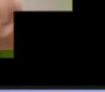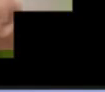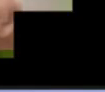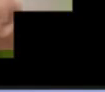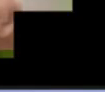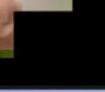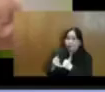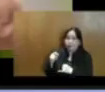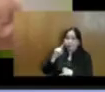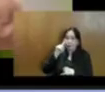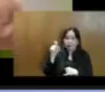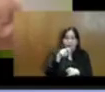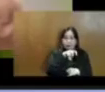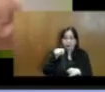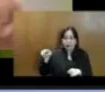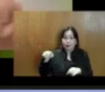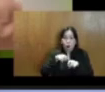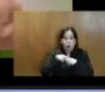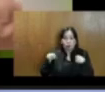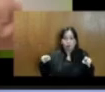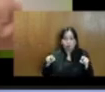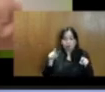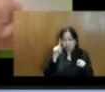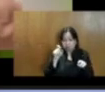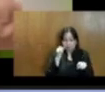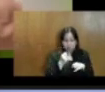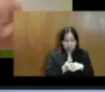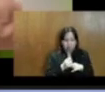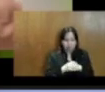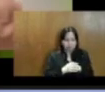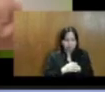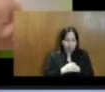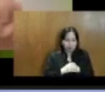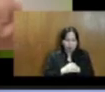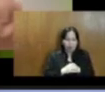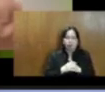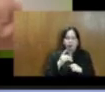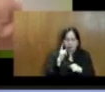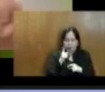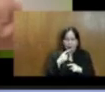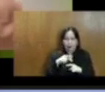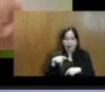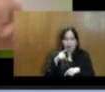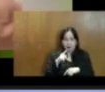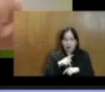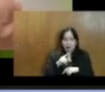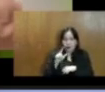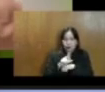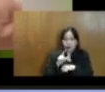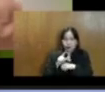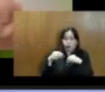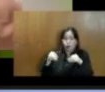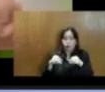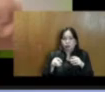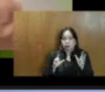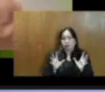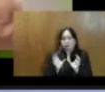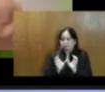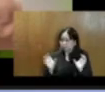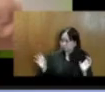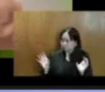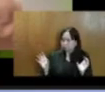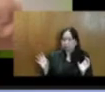final question for all our panel members is this. Given that the Philippine labor market is polarized and